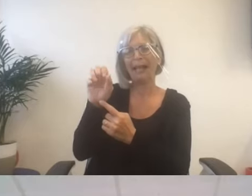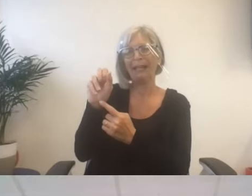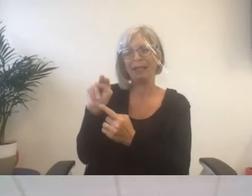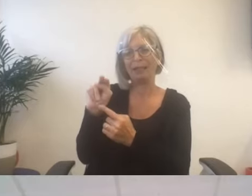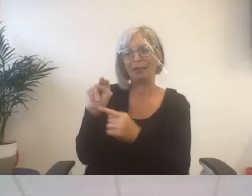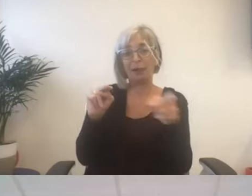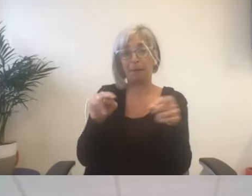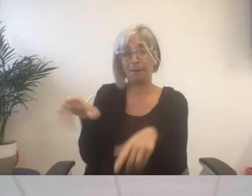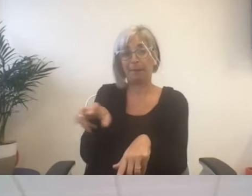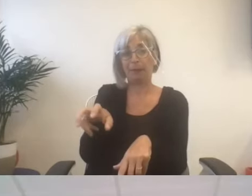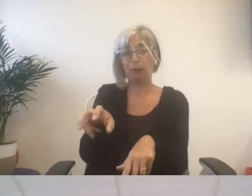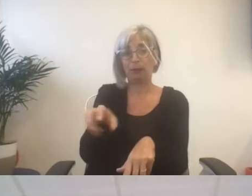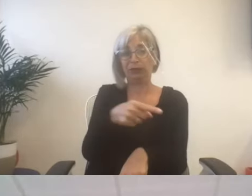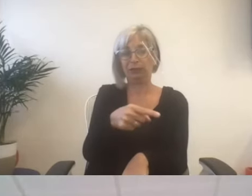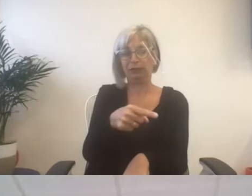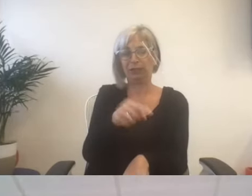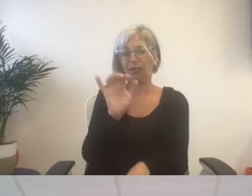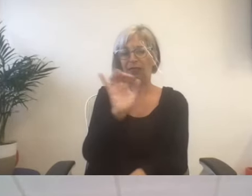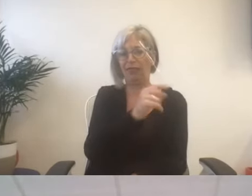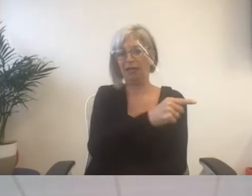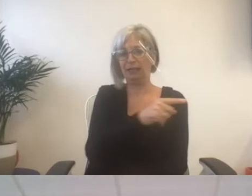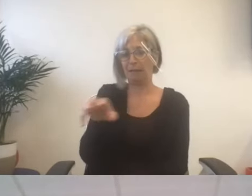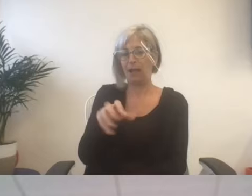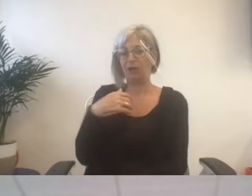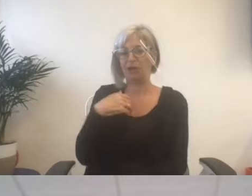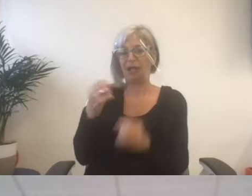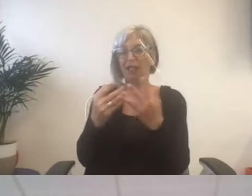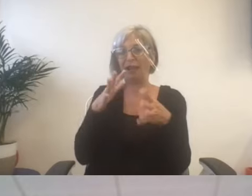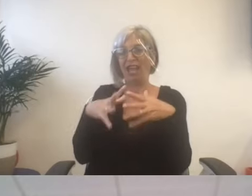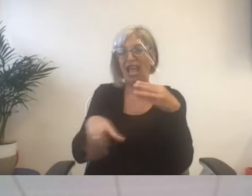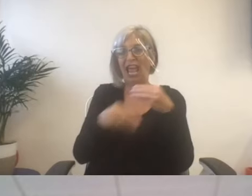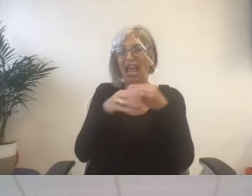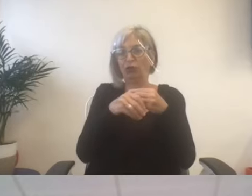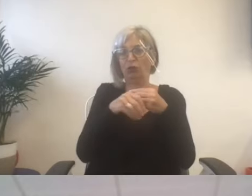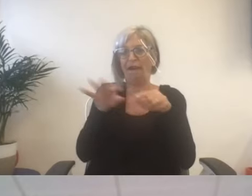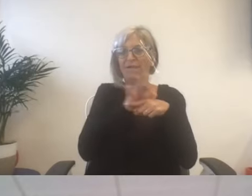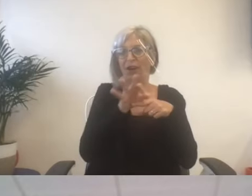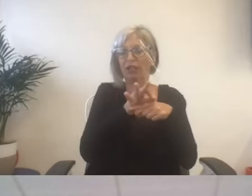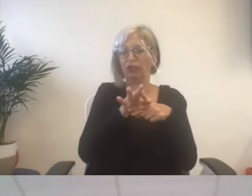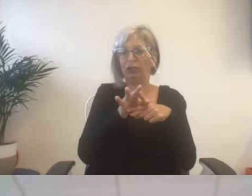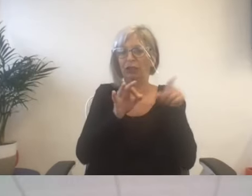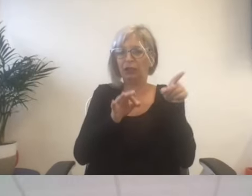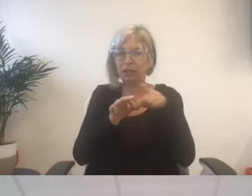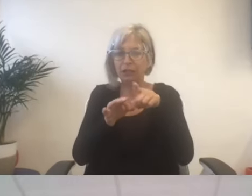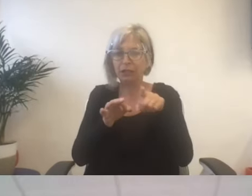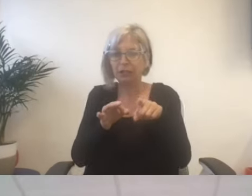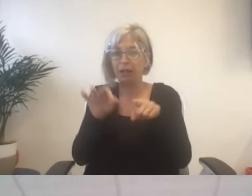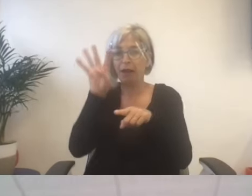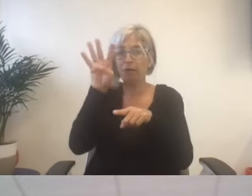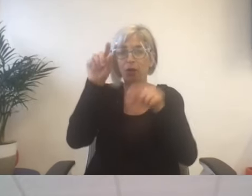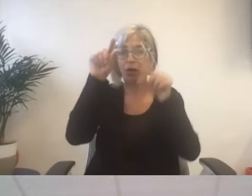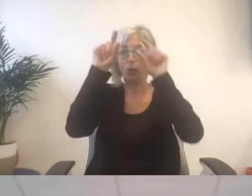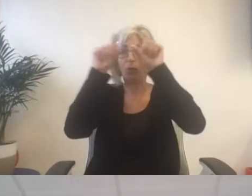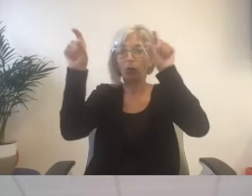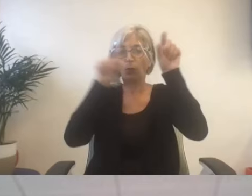is my input of choice. This is a mouse that has a bunch of extra functions on it. You'll see 4 rows of 3